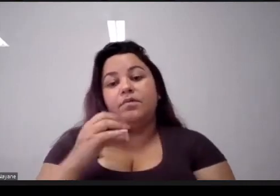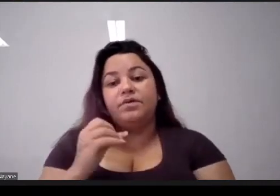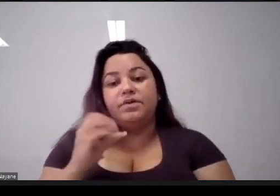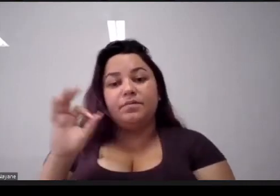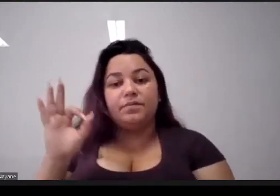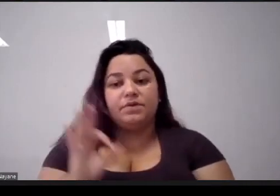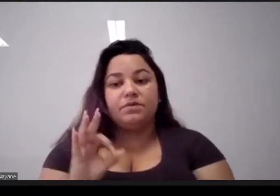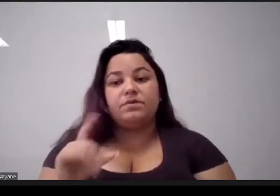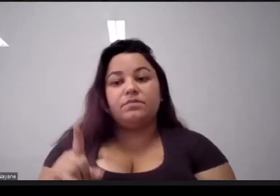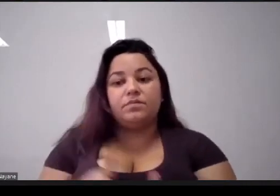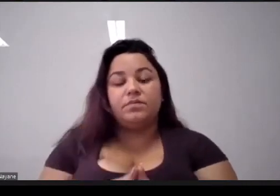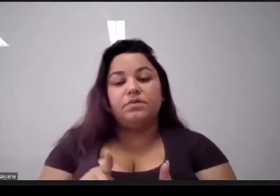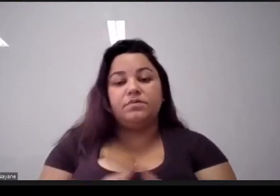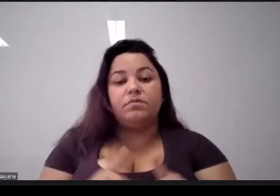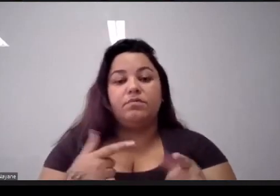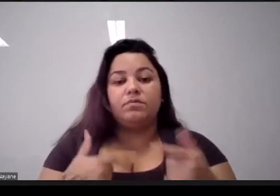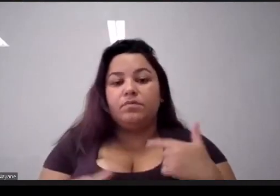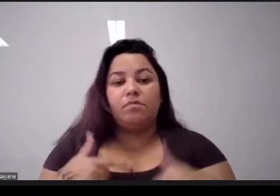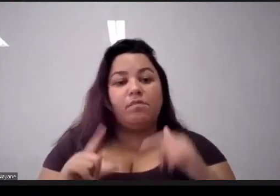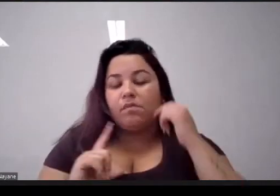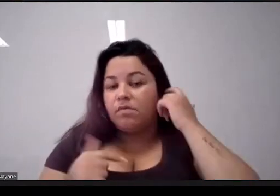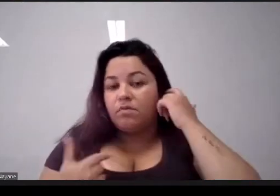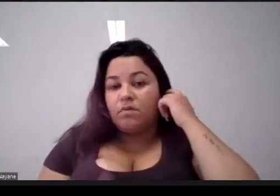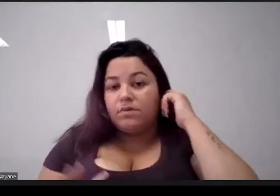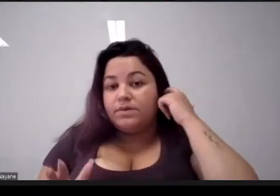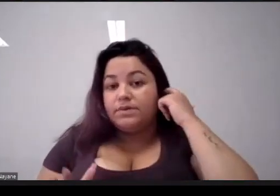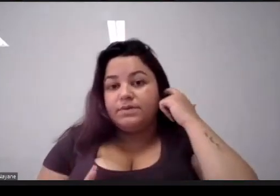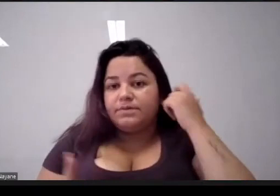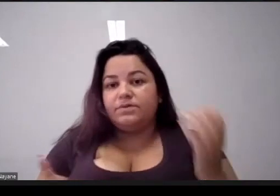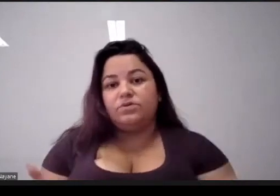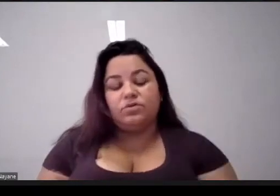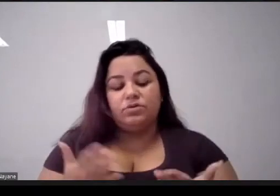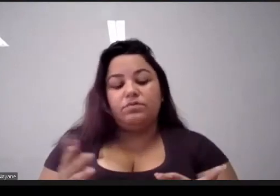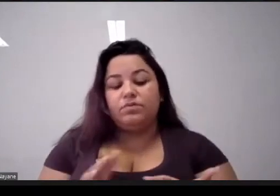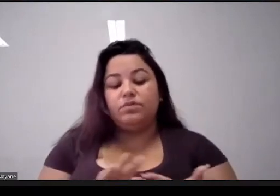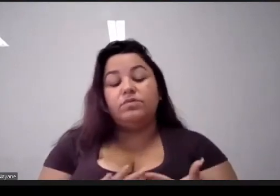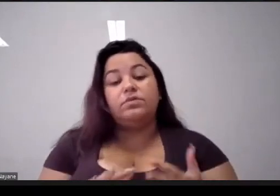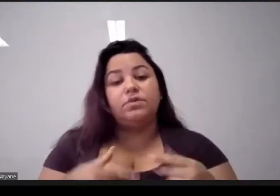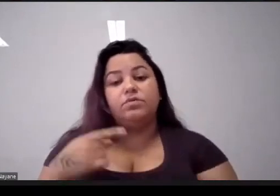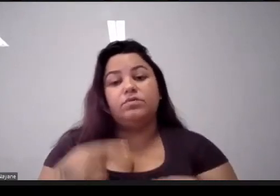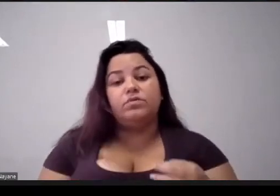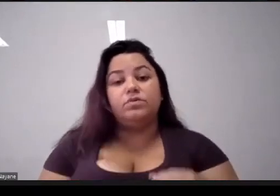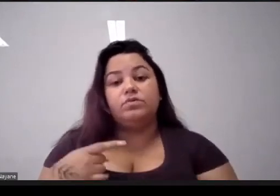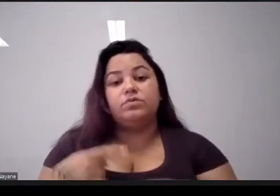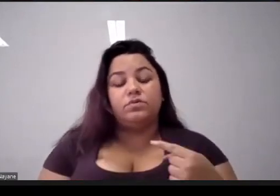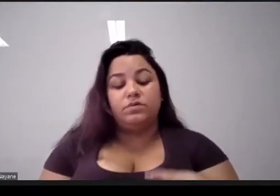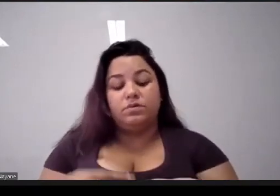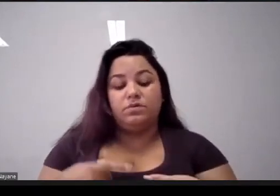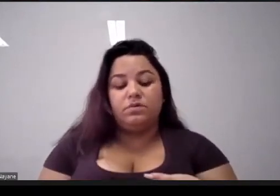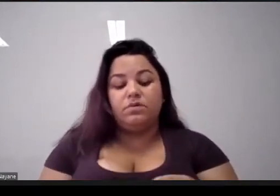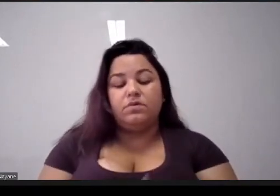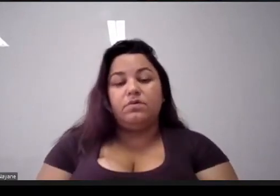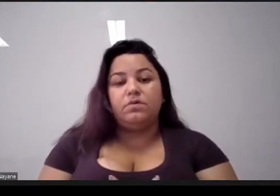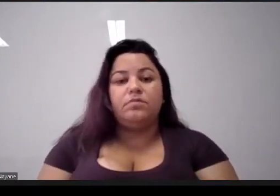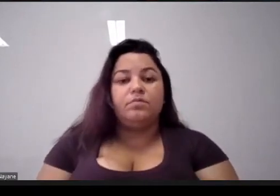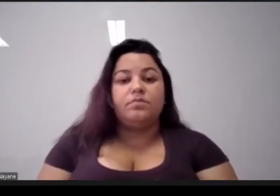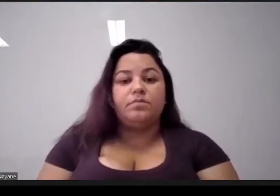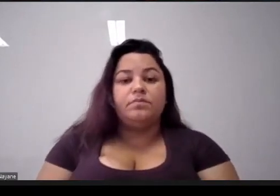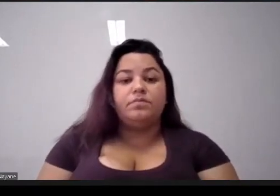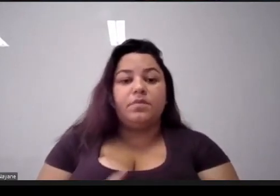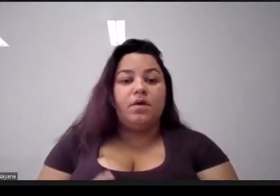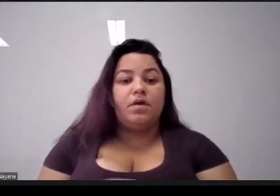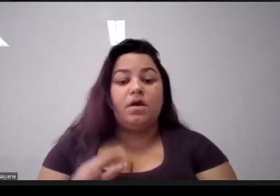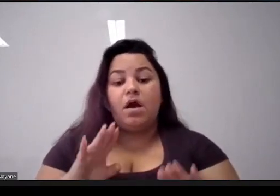more than 90% of the employees, they don't have this style. But when we